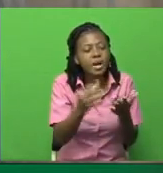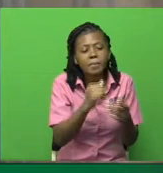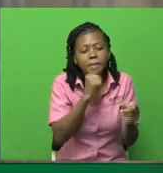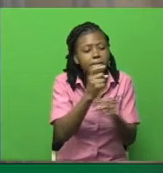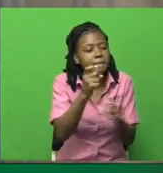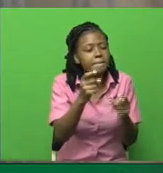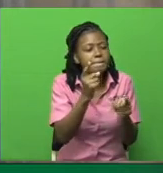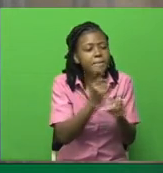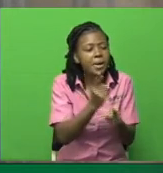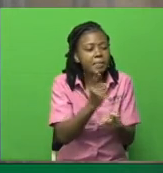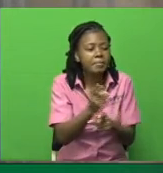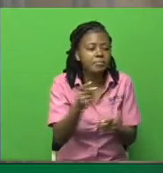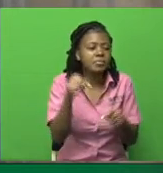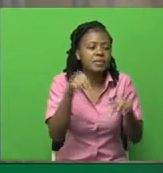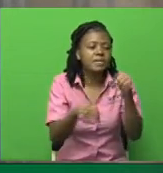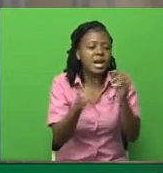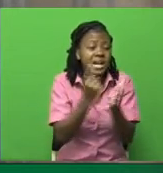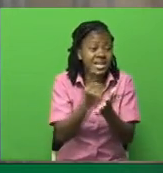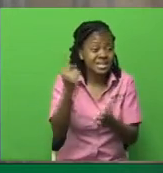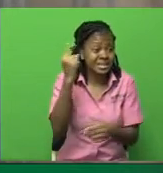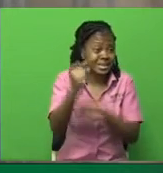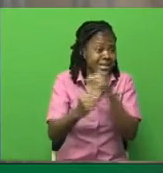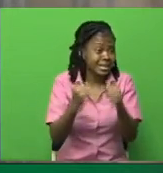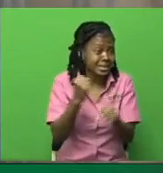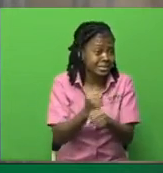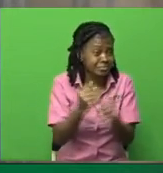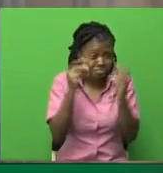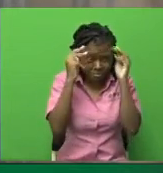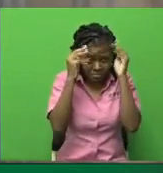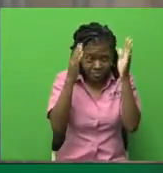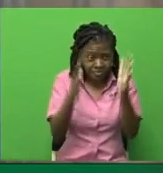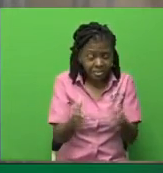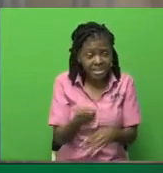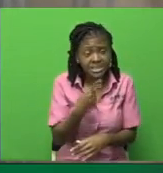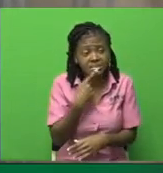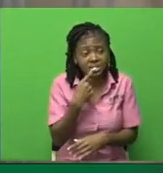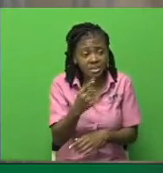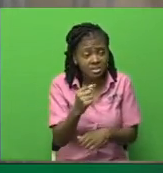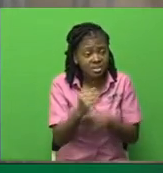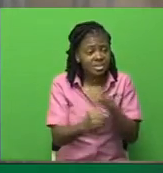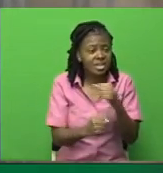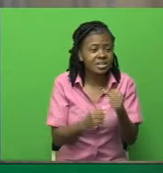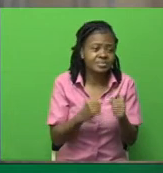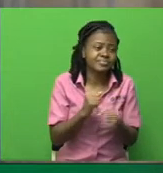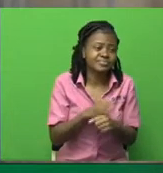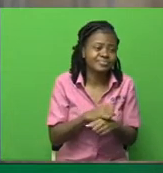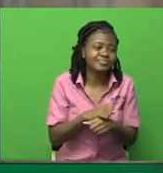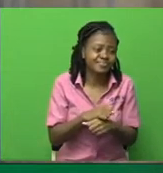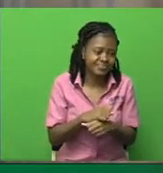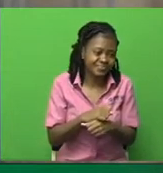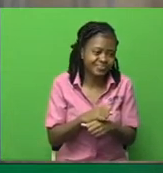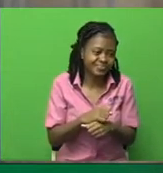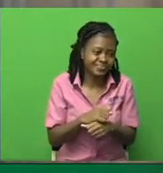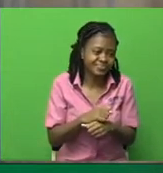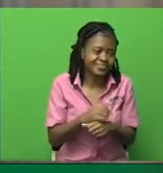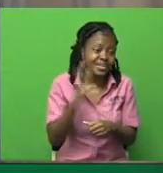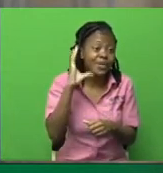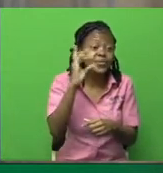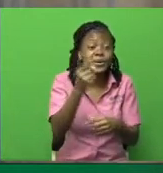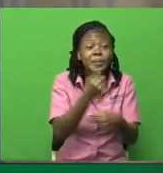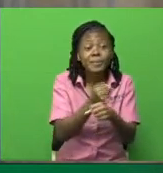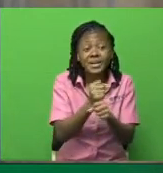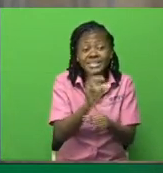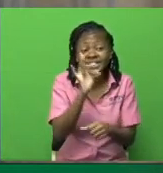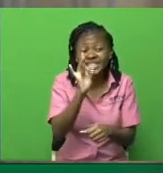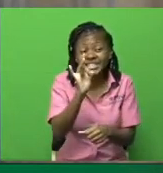last year the minister said oil and condensate production would increase to 86 000 barrels per day in